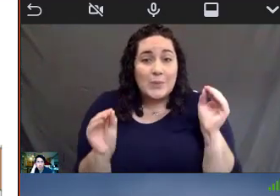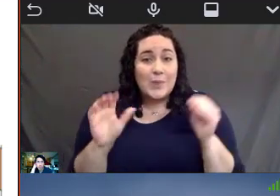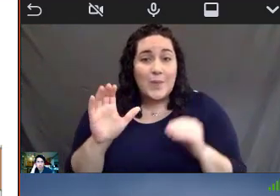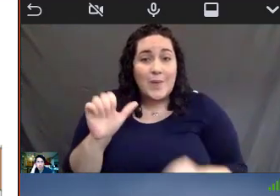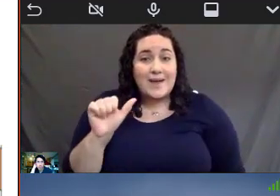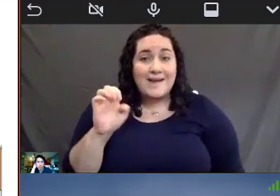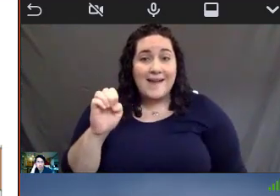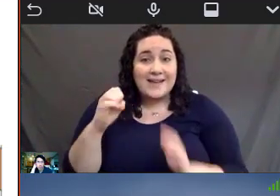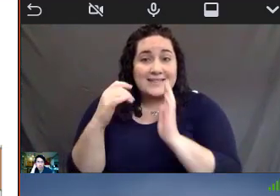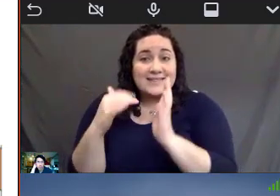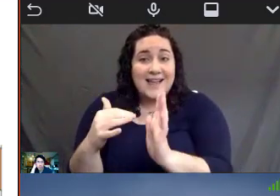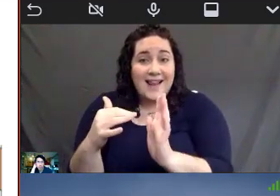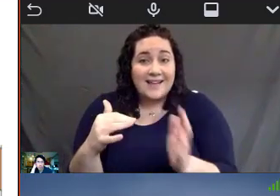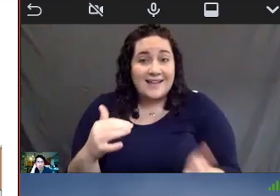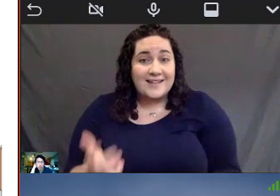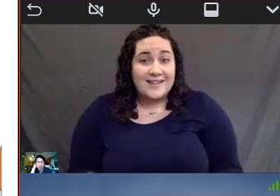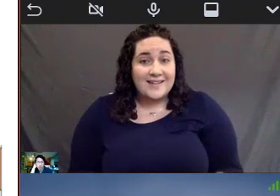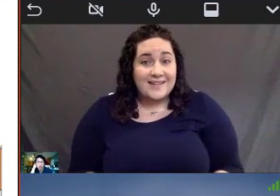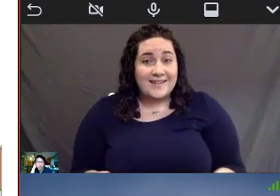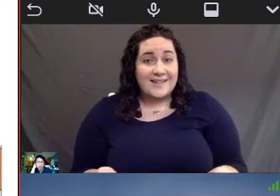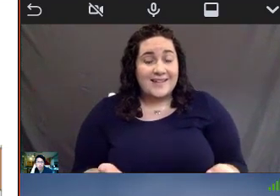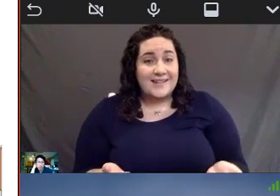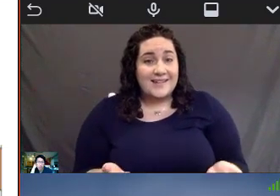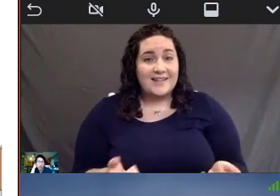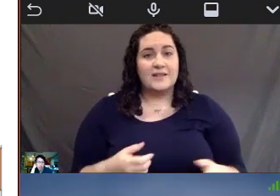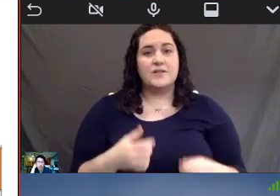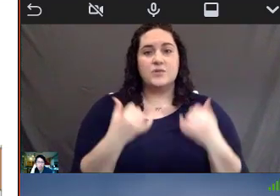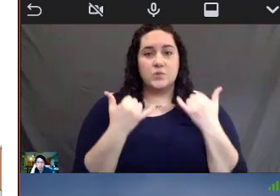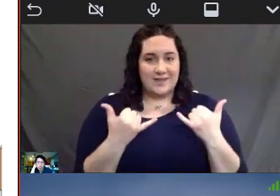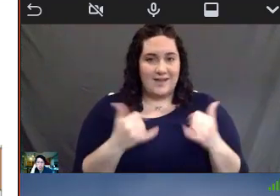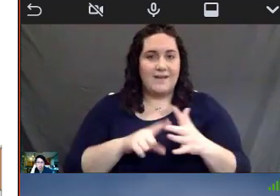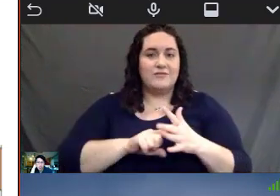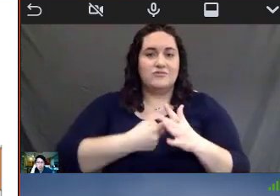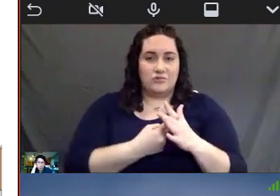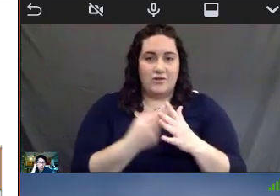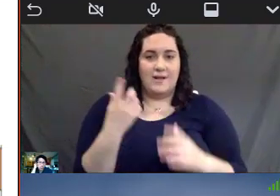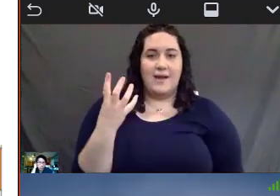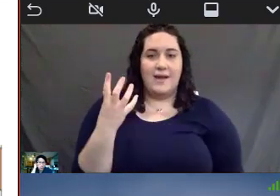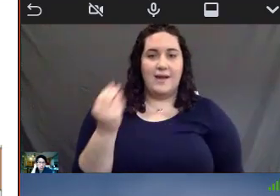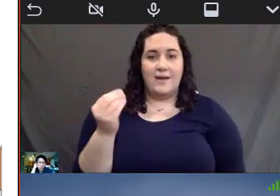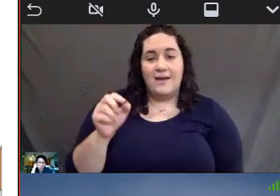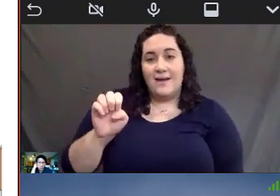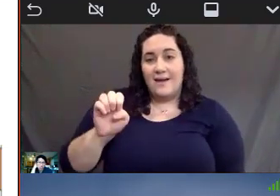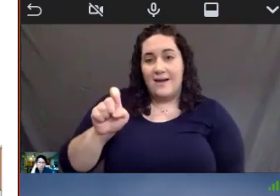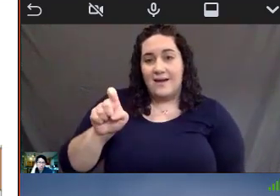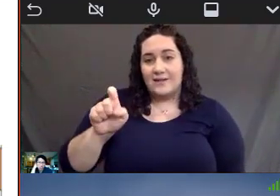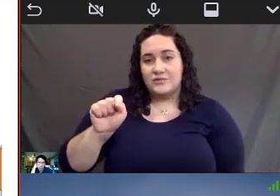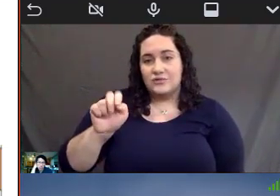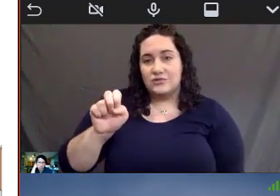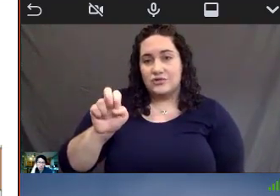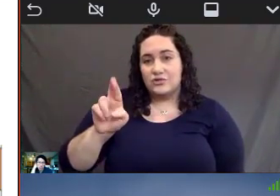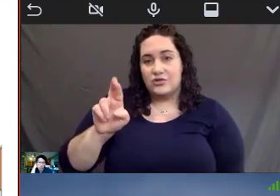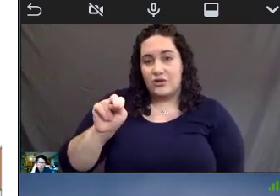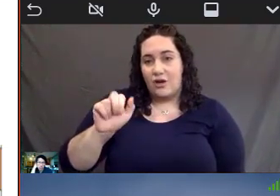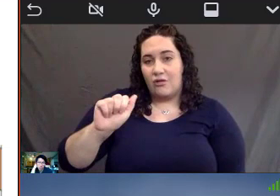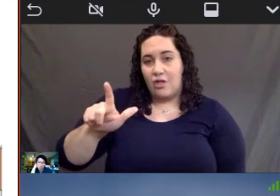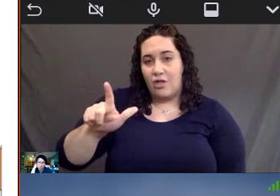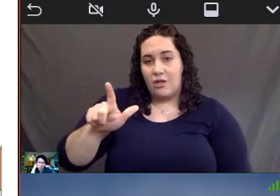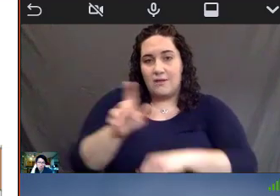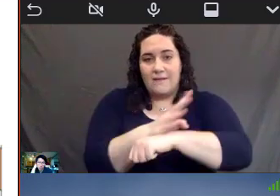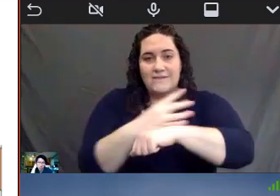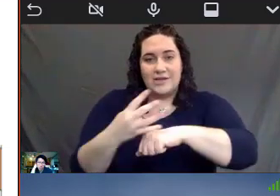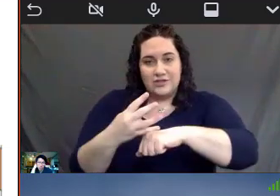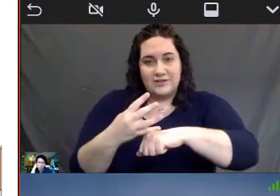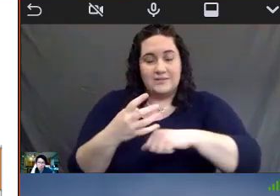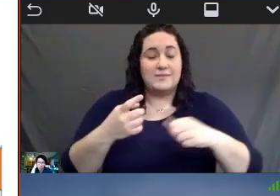still, today we're going to start external convection. Next week we'll do internal convection. The week after that, we'll learn